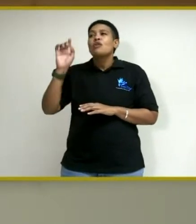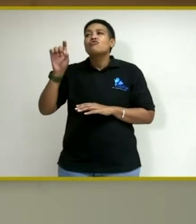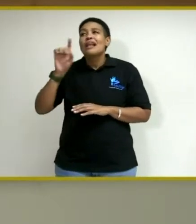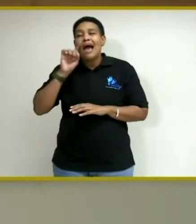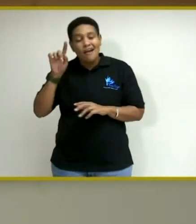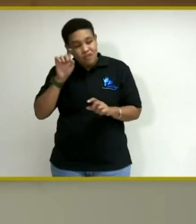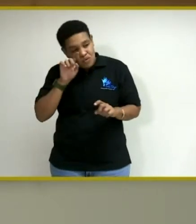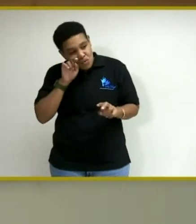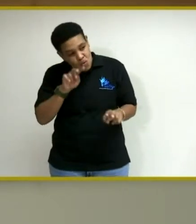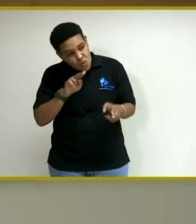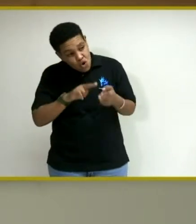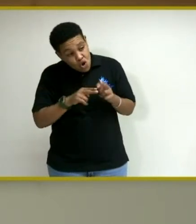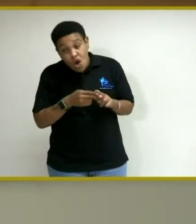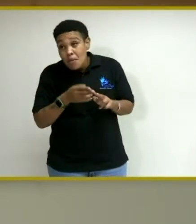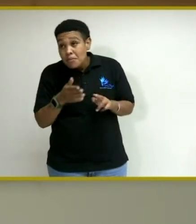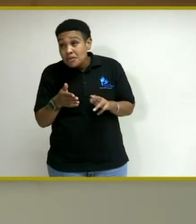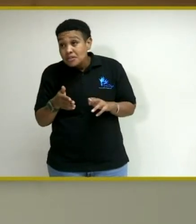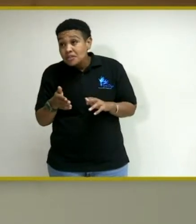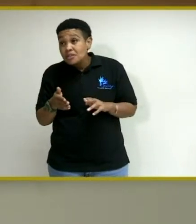on the numbers